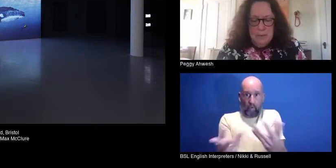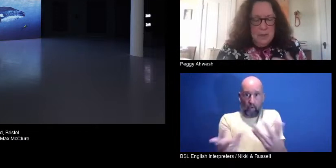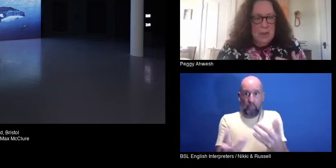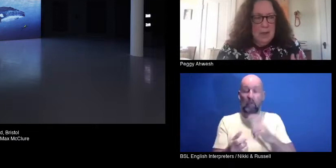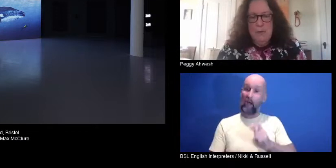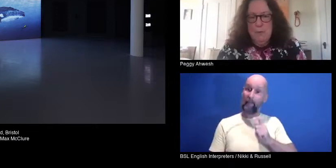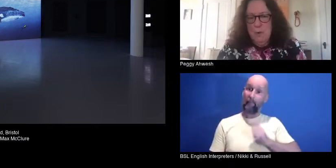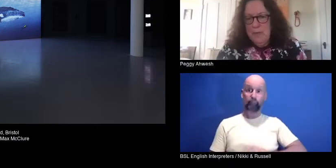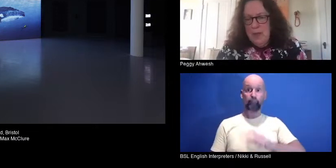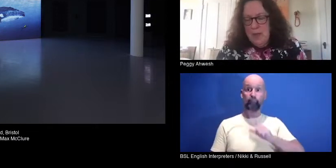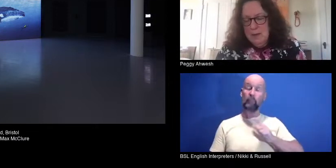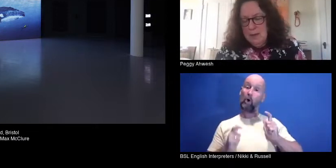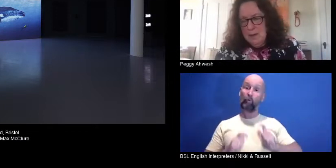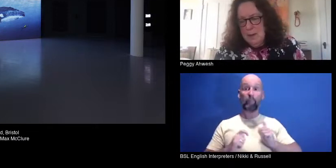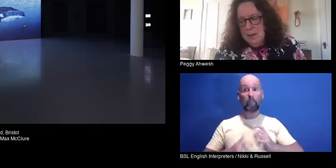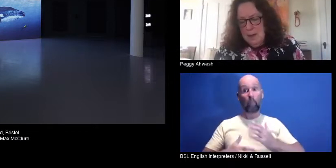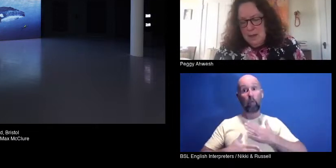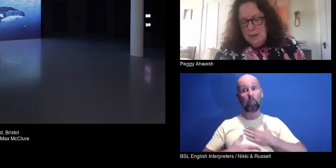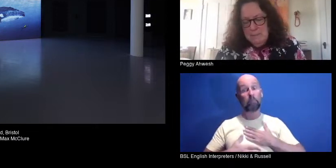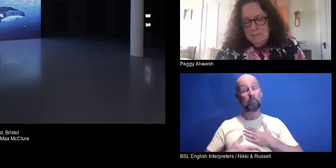of comfortable with that.